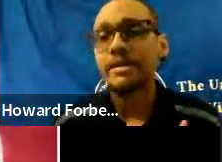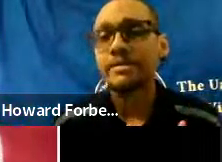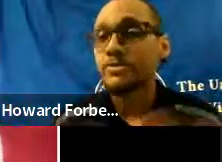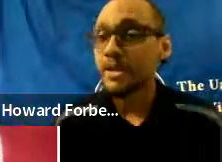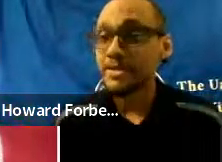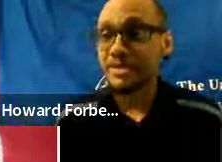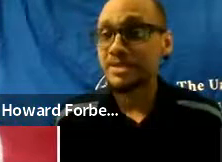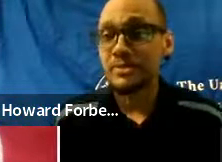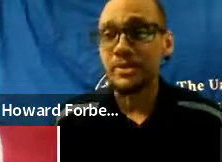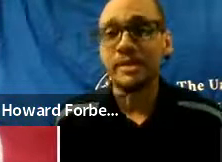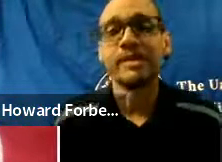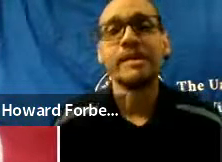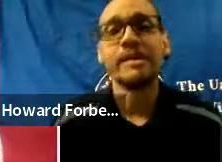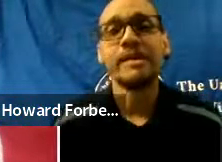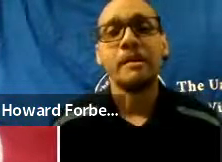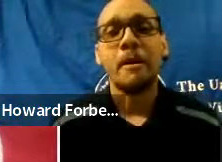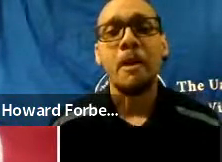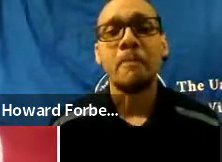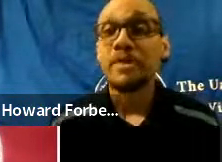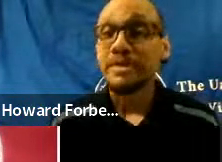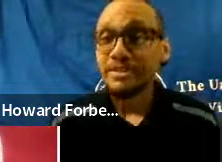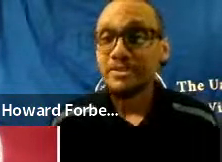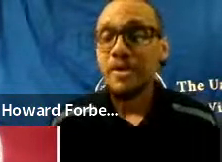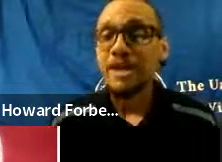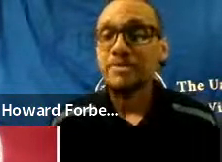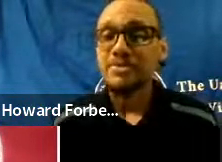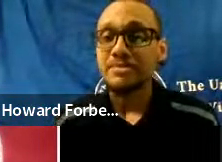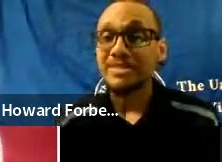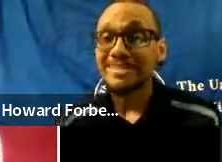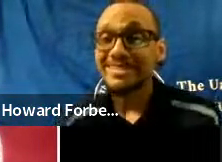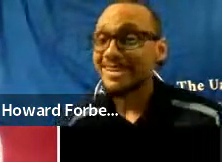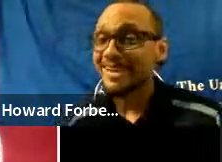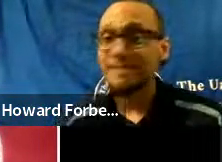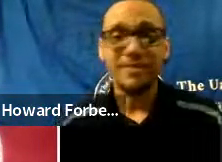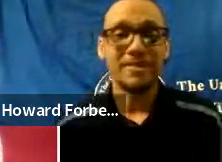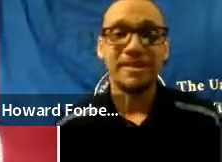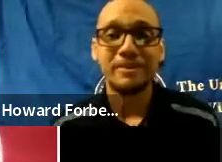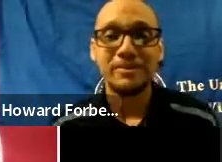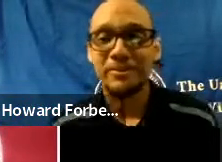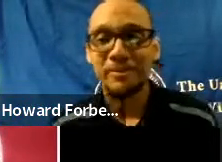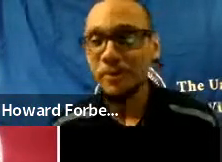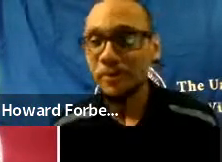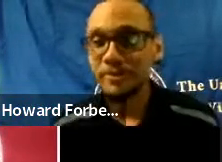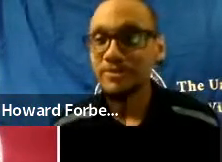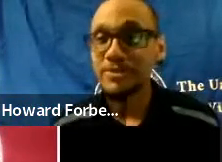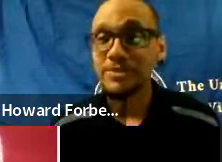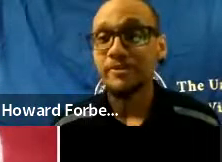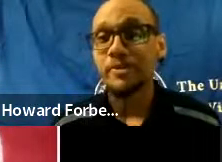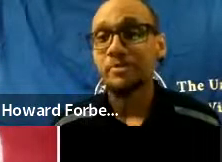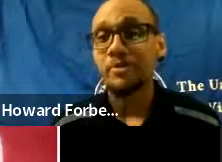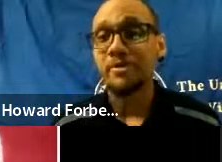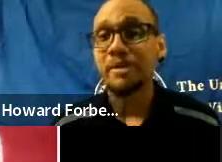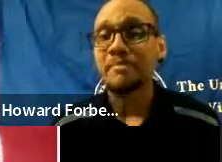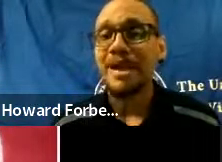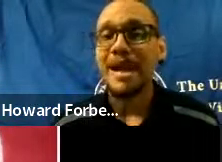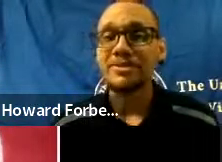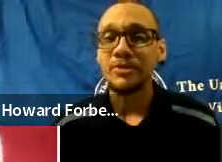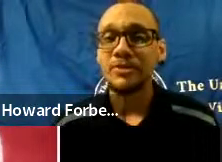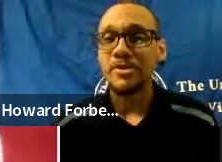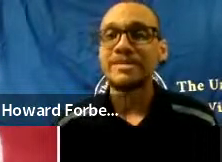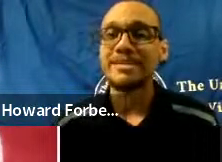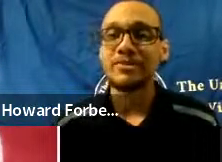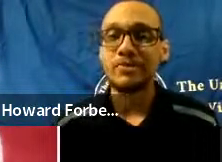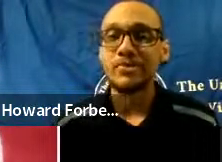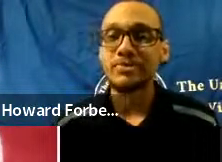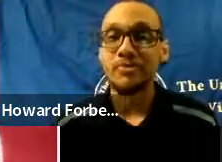basically I do extension work. But, I was able to take everything I learned from the Coral Reef Discovery Week program